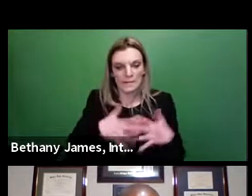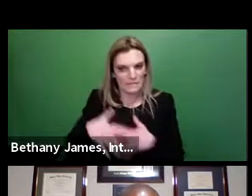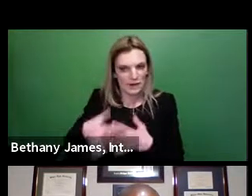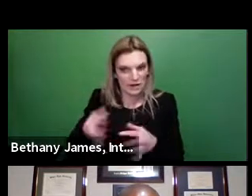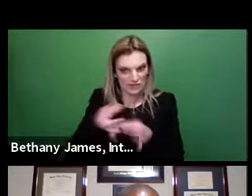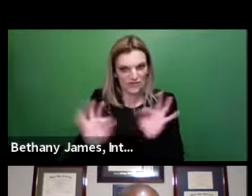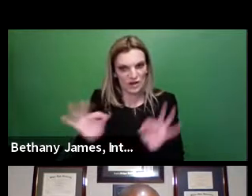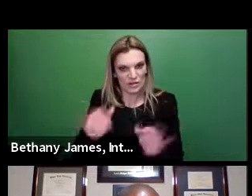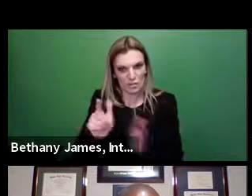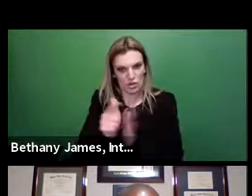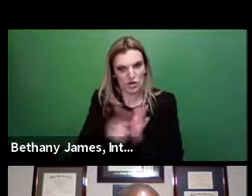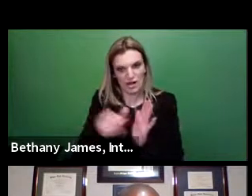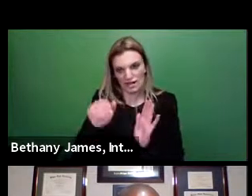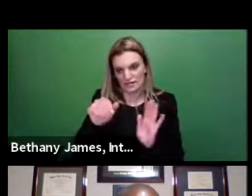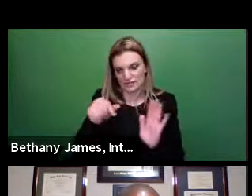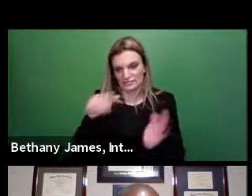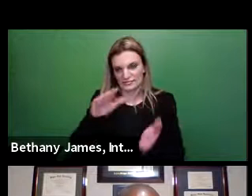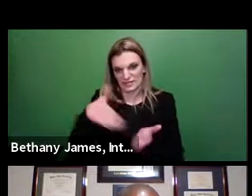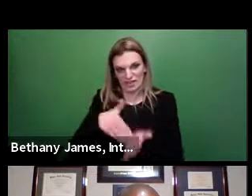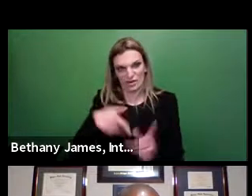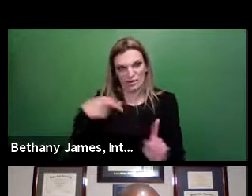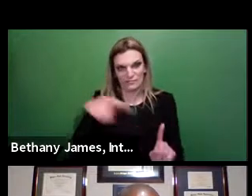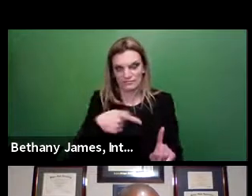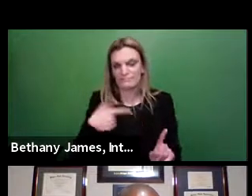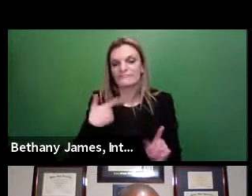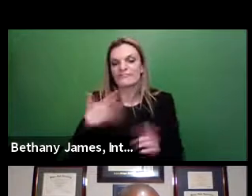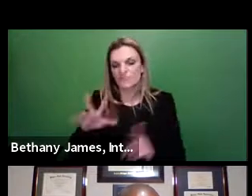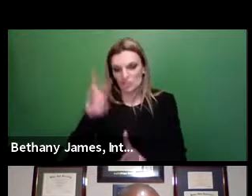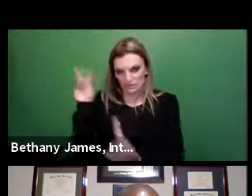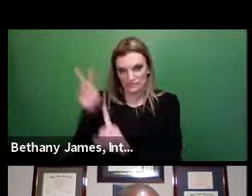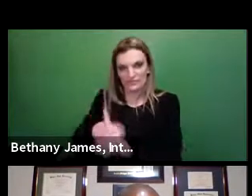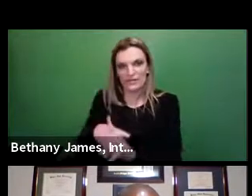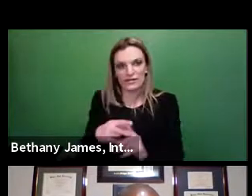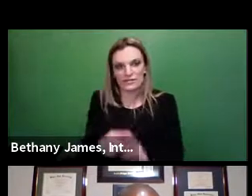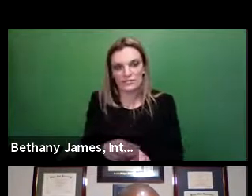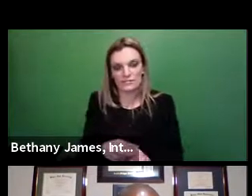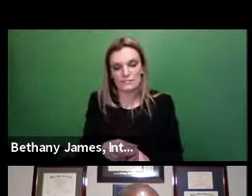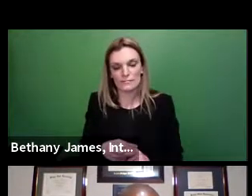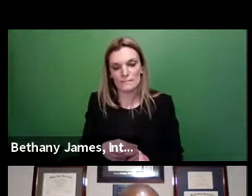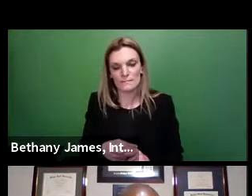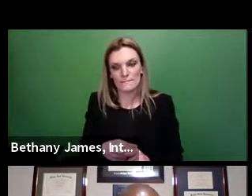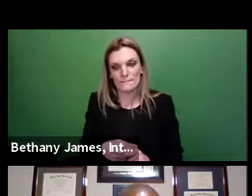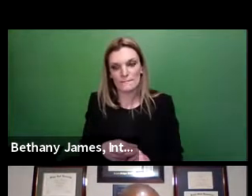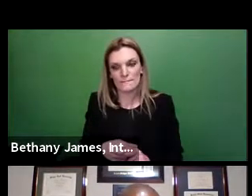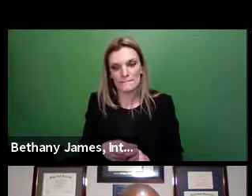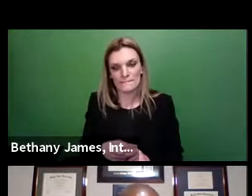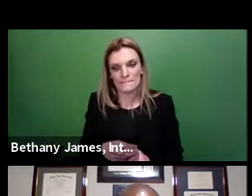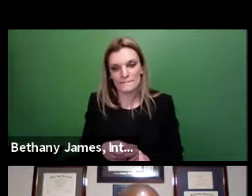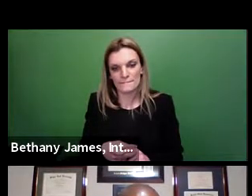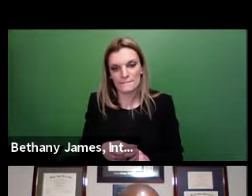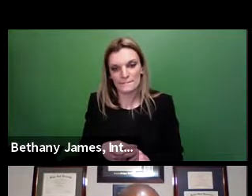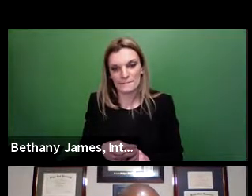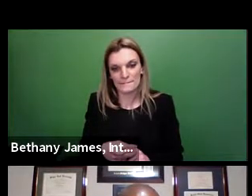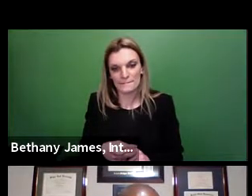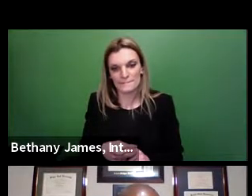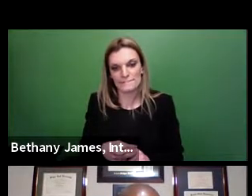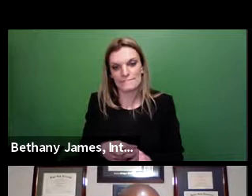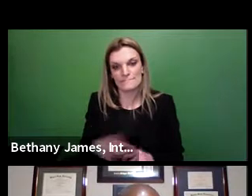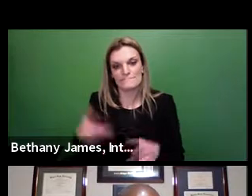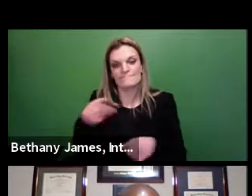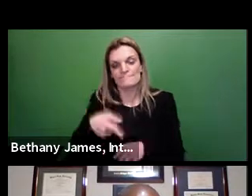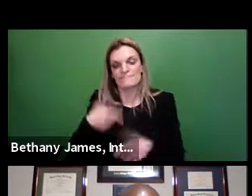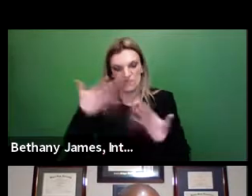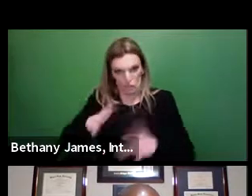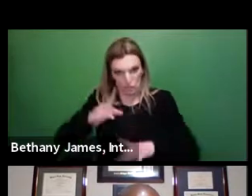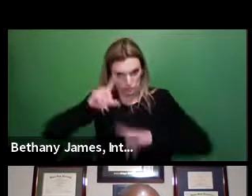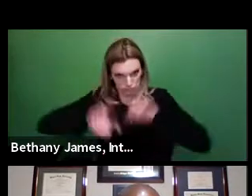file our timely brief, a motion and brief for summary disposition on the 22nd